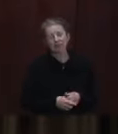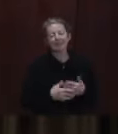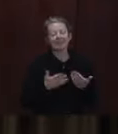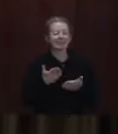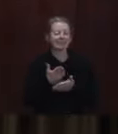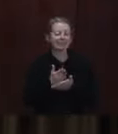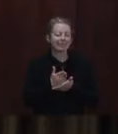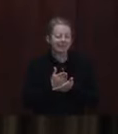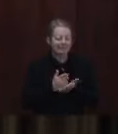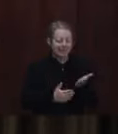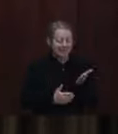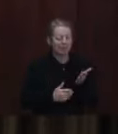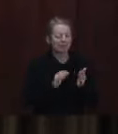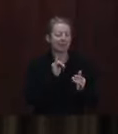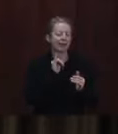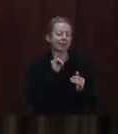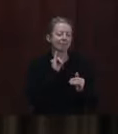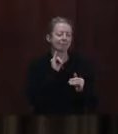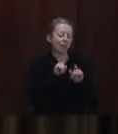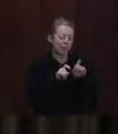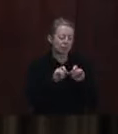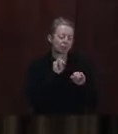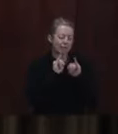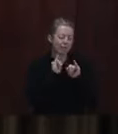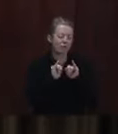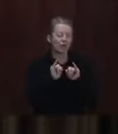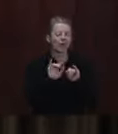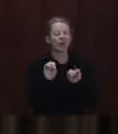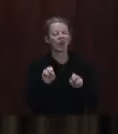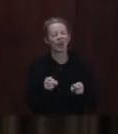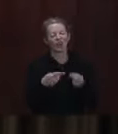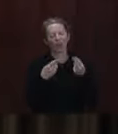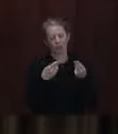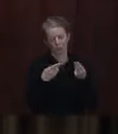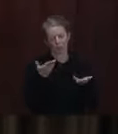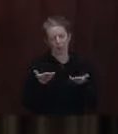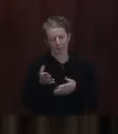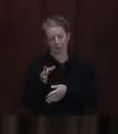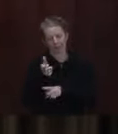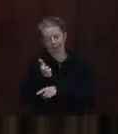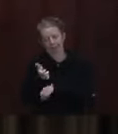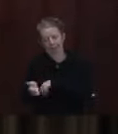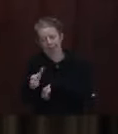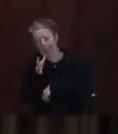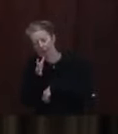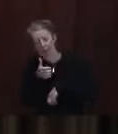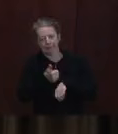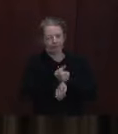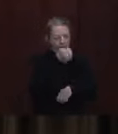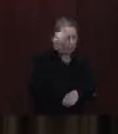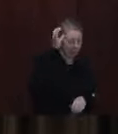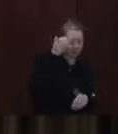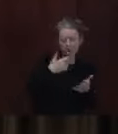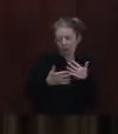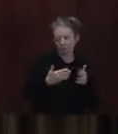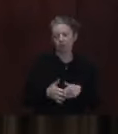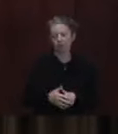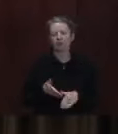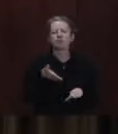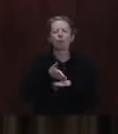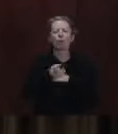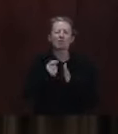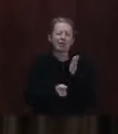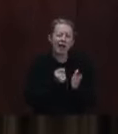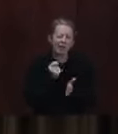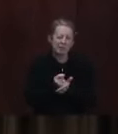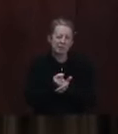those types of things where we're like, that could be what we're looking at, right? And so over time, as I said, that it's a little bit harder